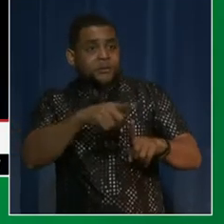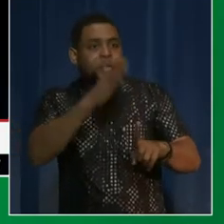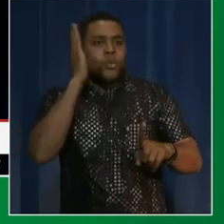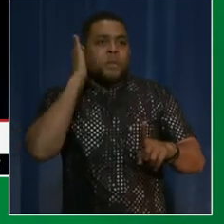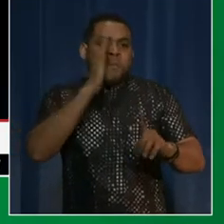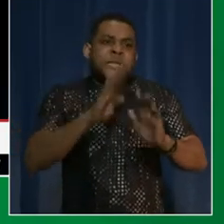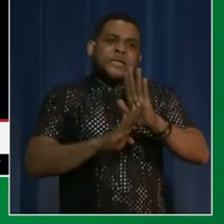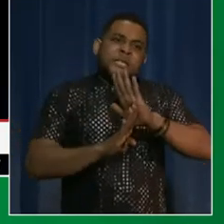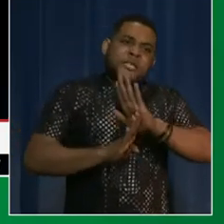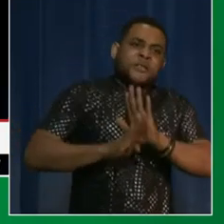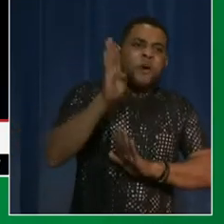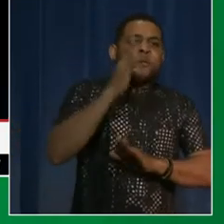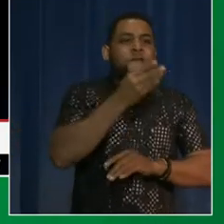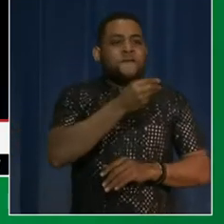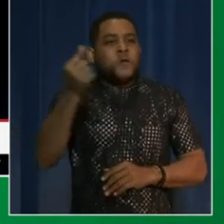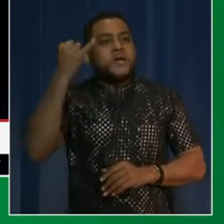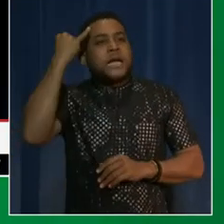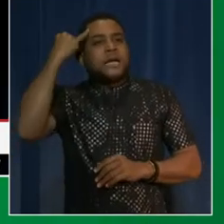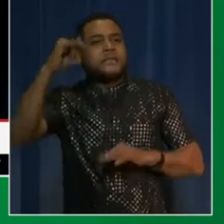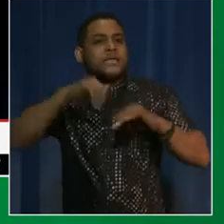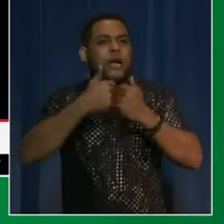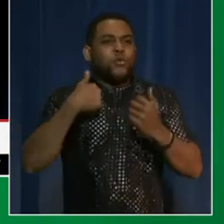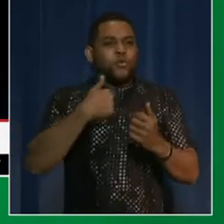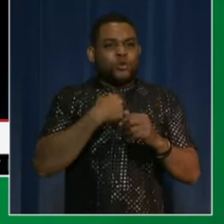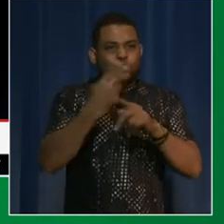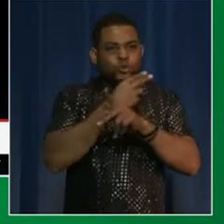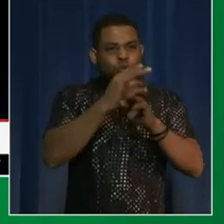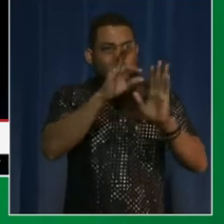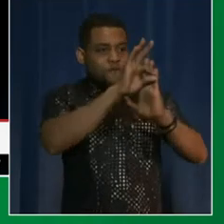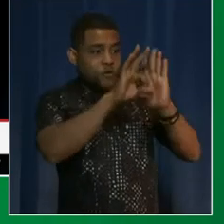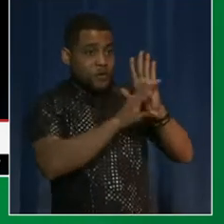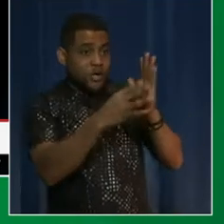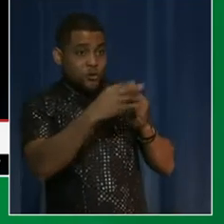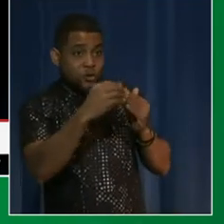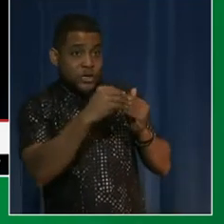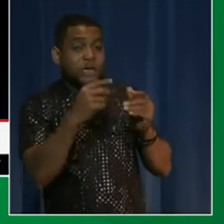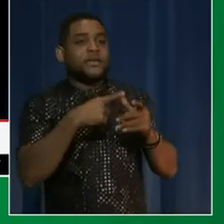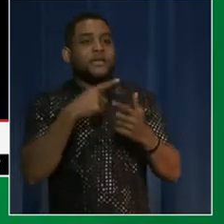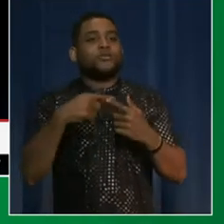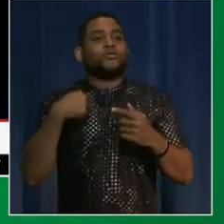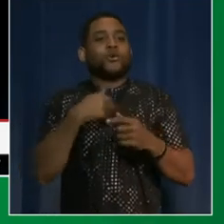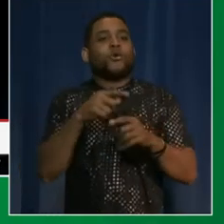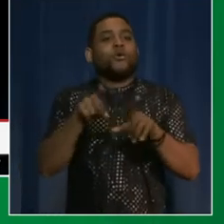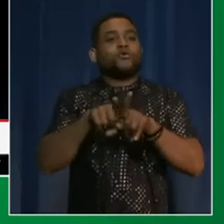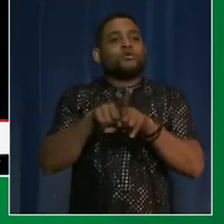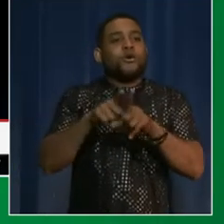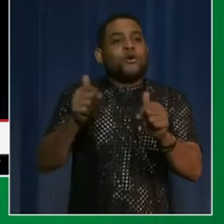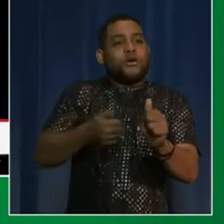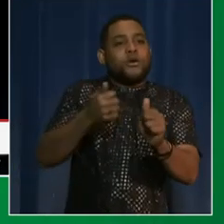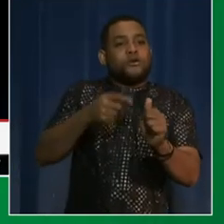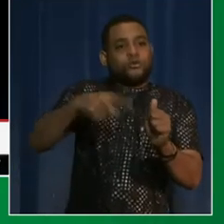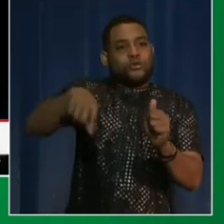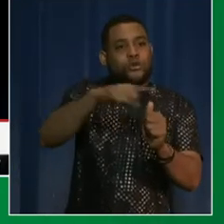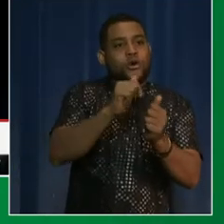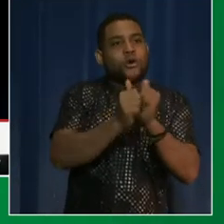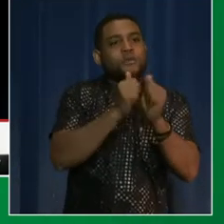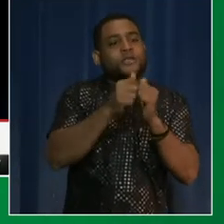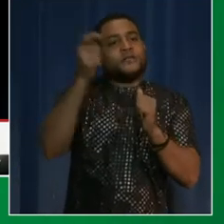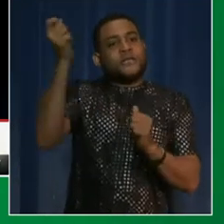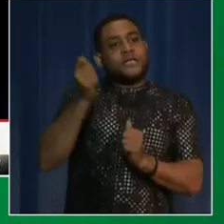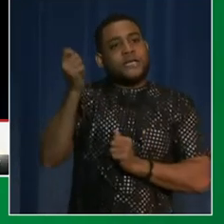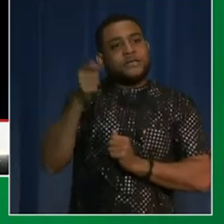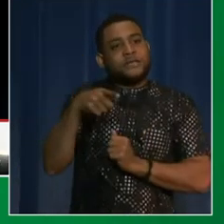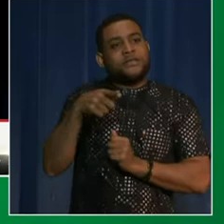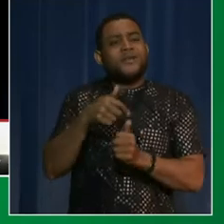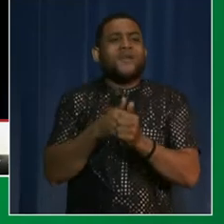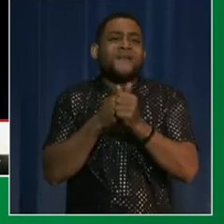formula dollars. And also how we will go after competitive grants. So follow that process